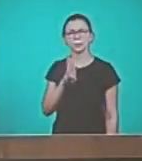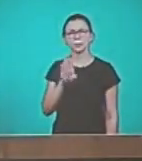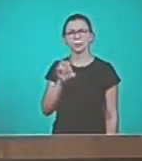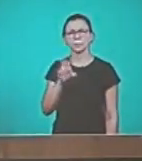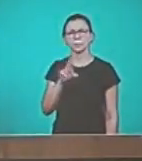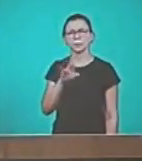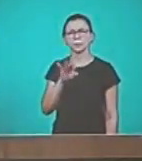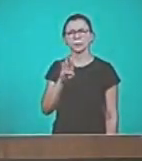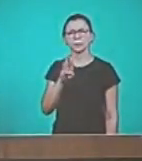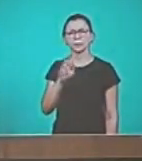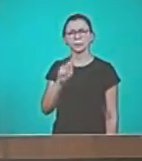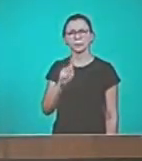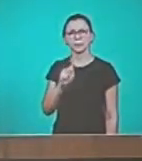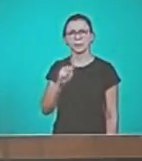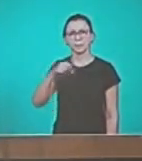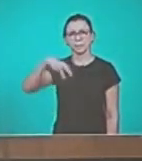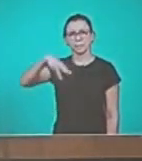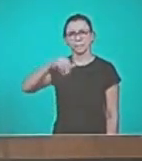Massa.